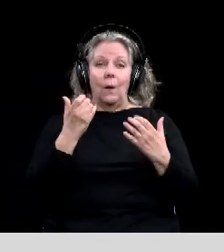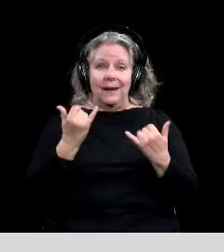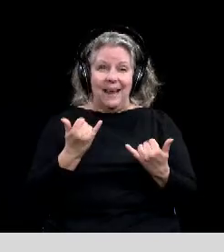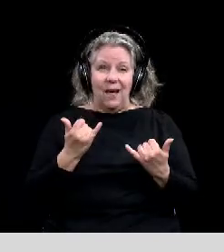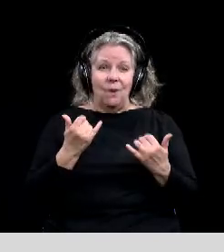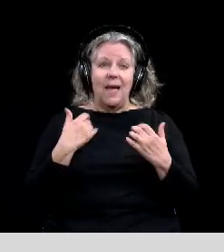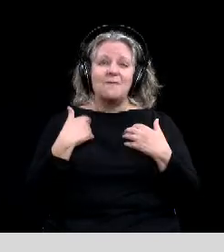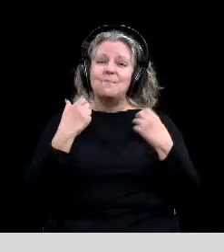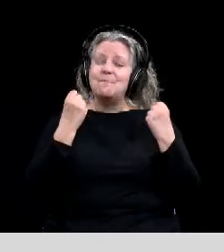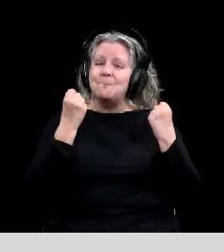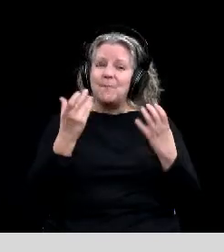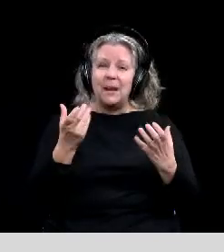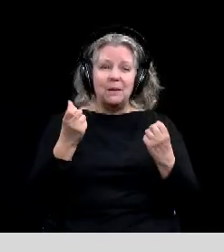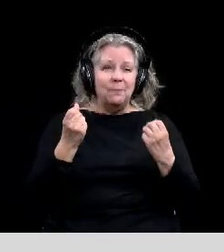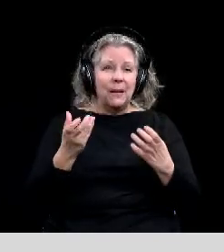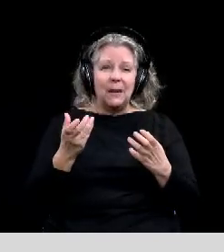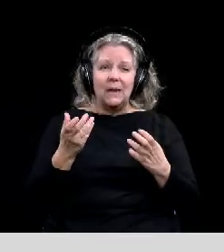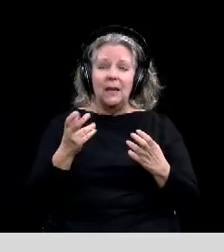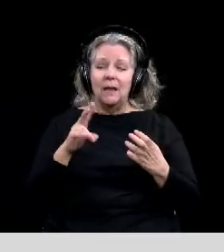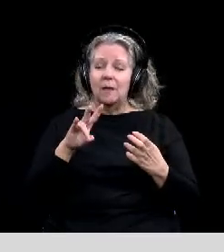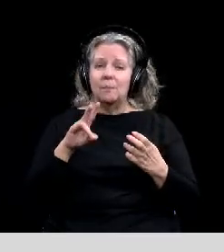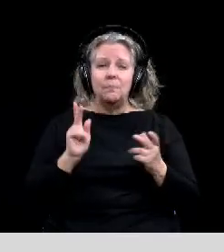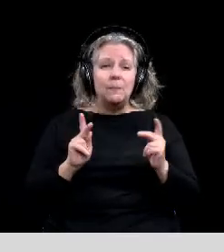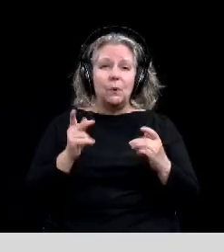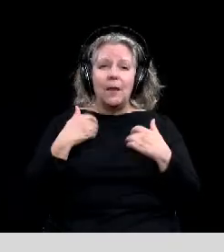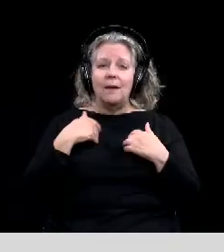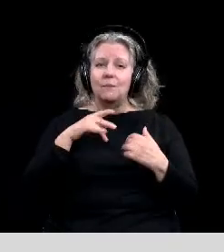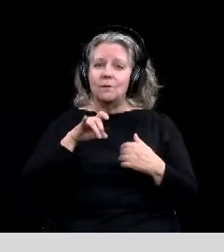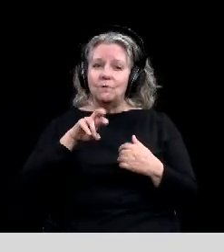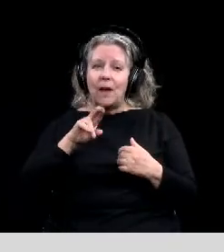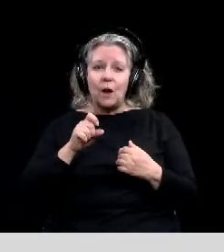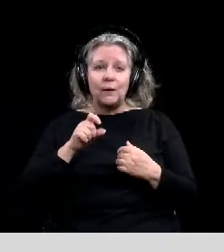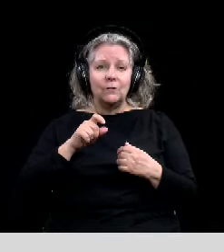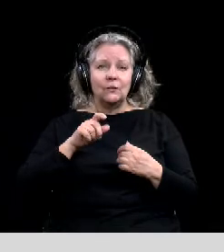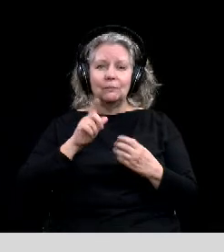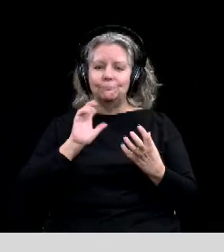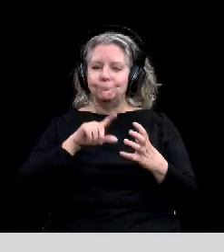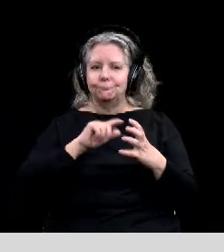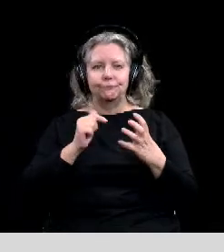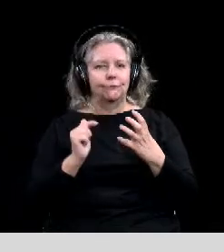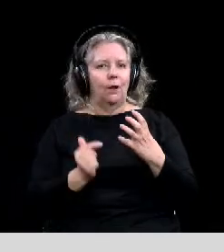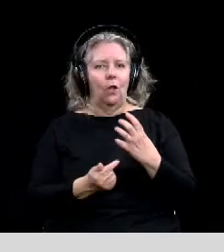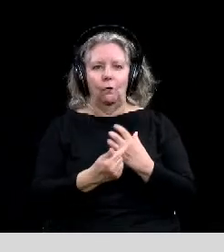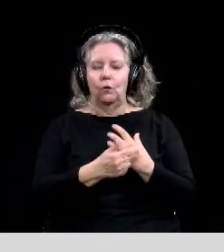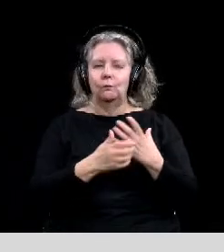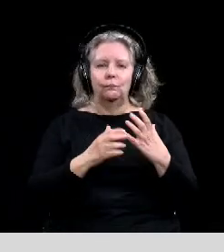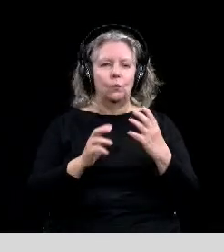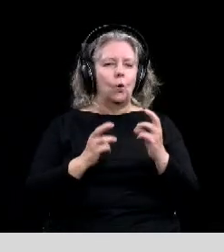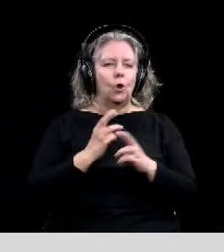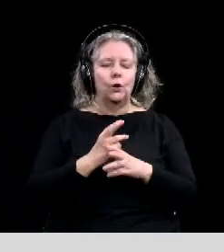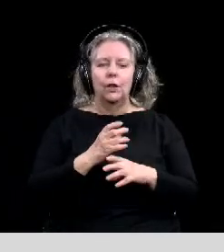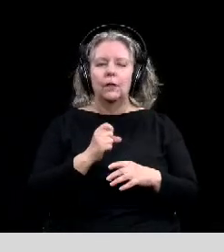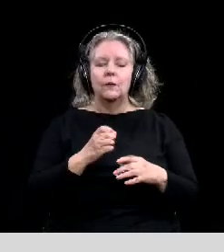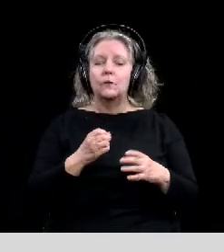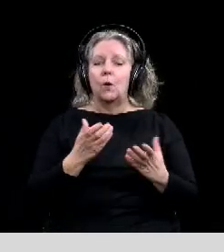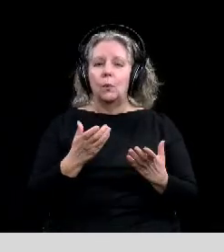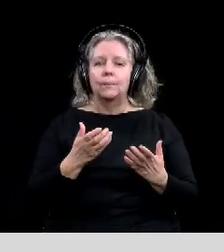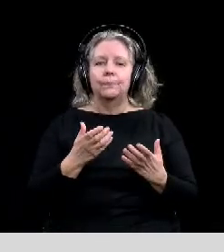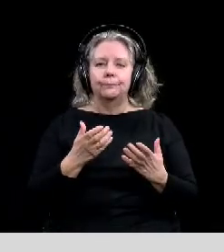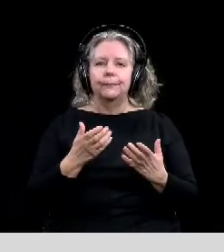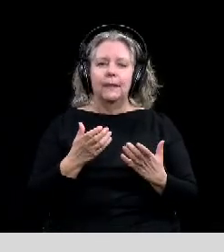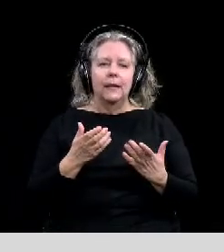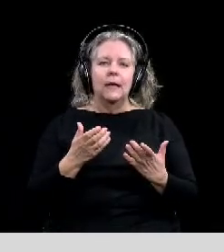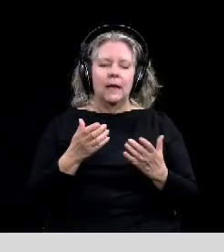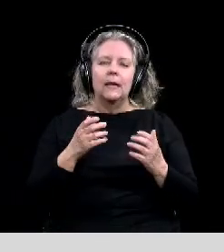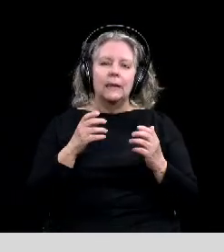So once we have an ample number of people vaccinated across the globe, we will see